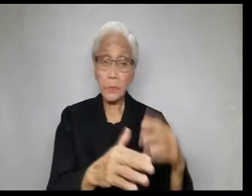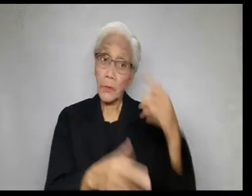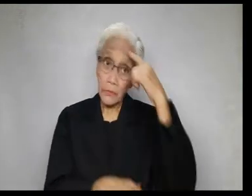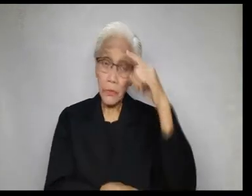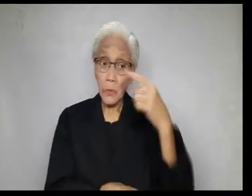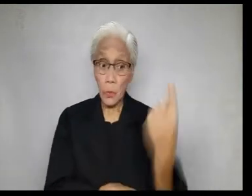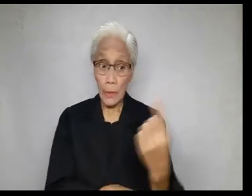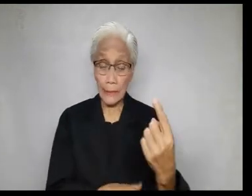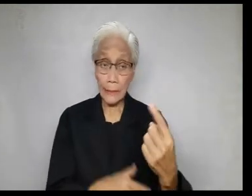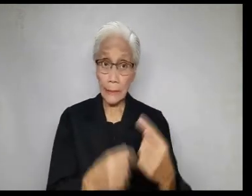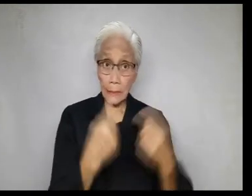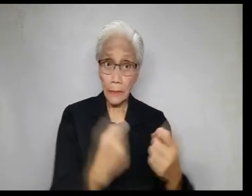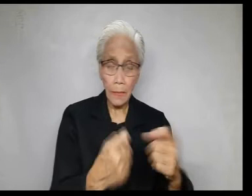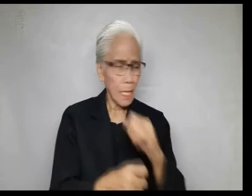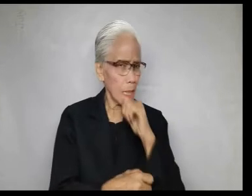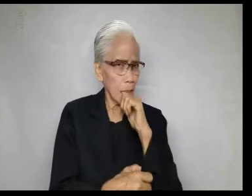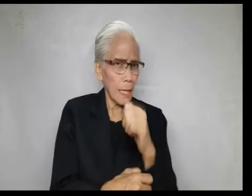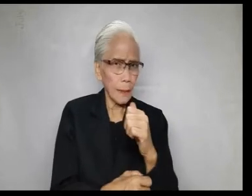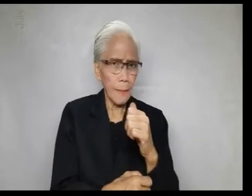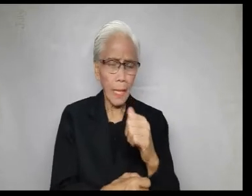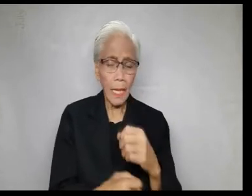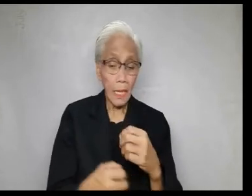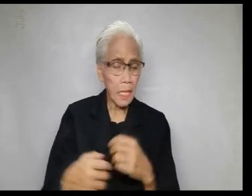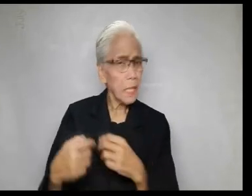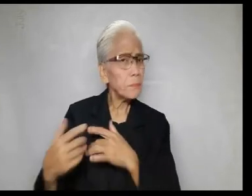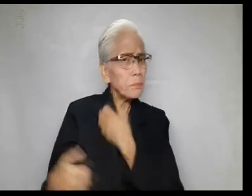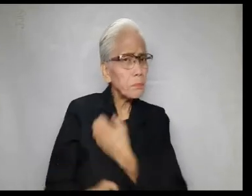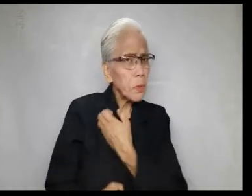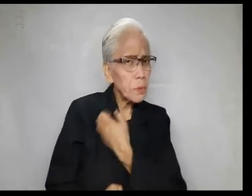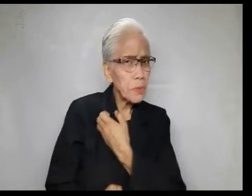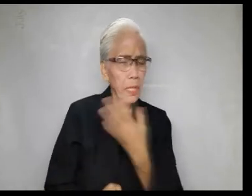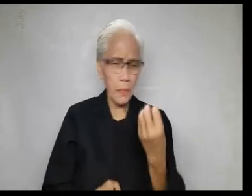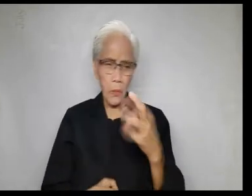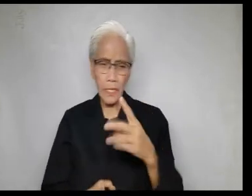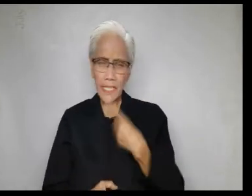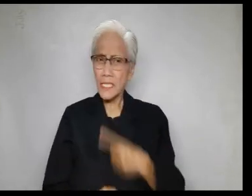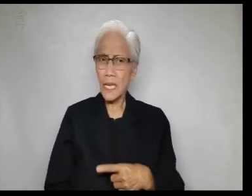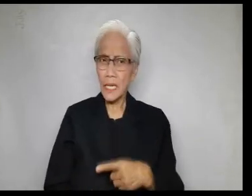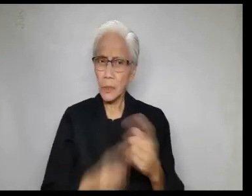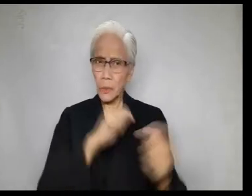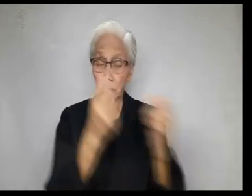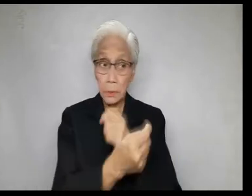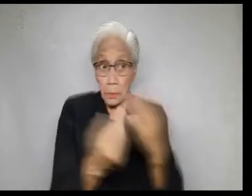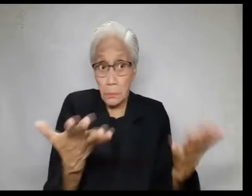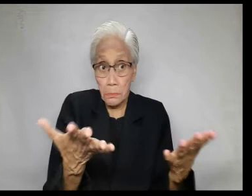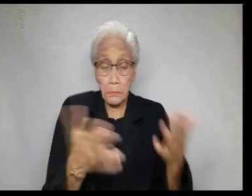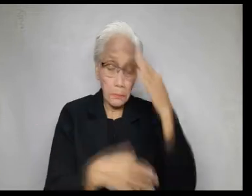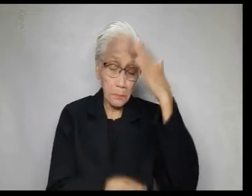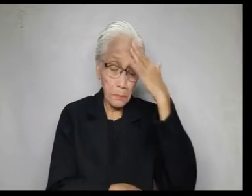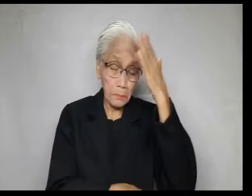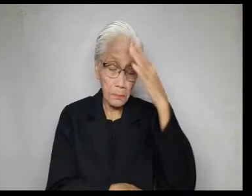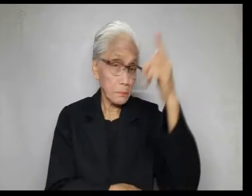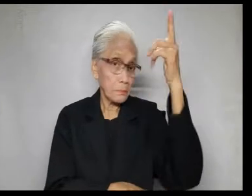show one's remorse for one's sins, not by emotions, nor by simply desiring to